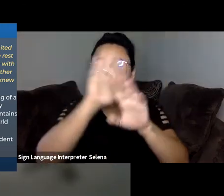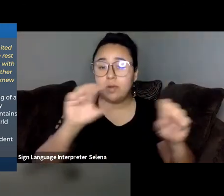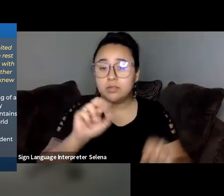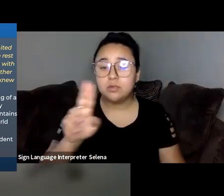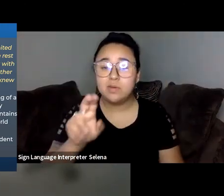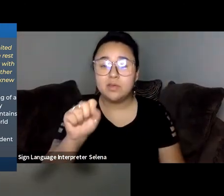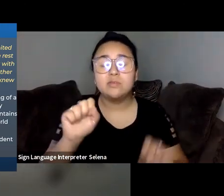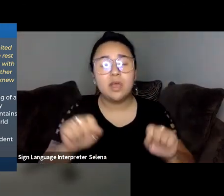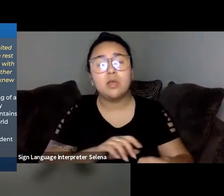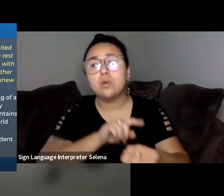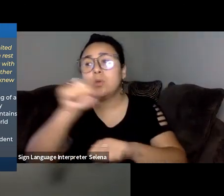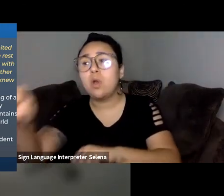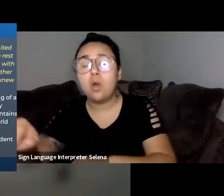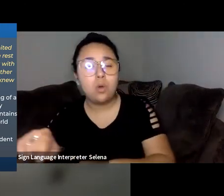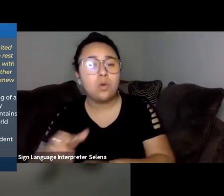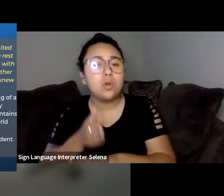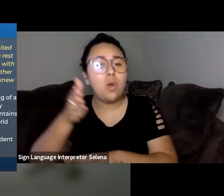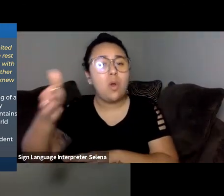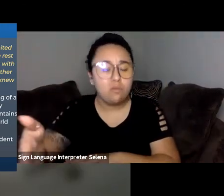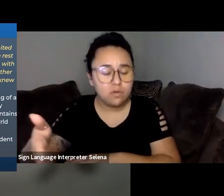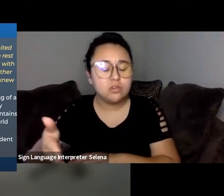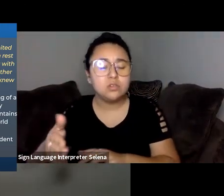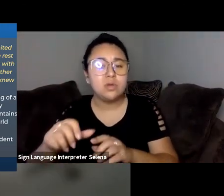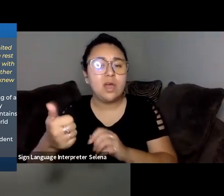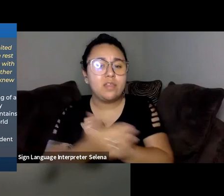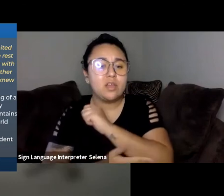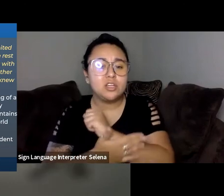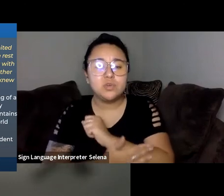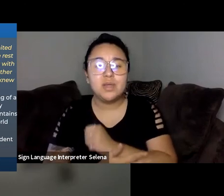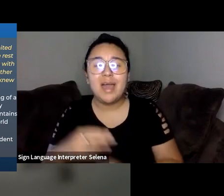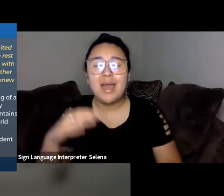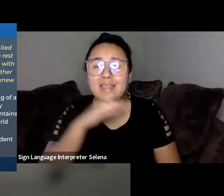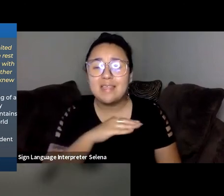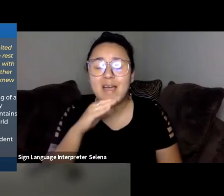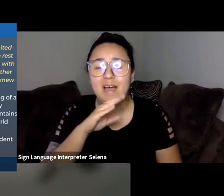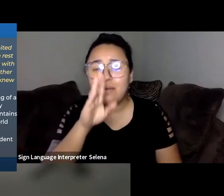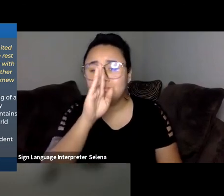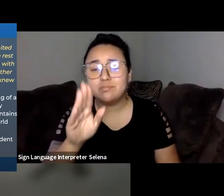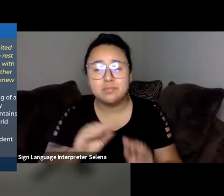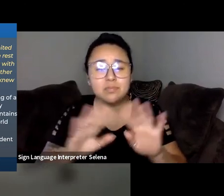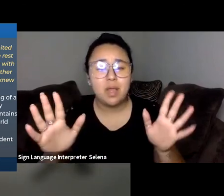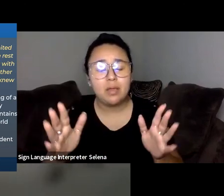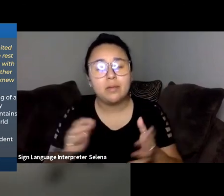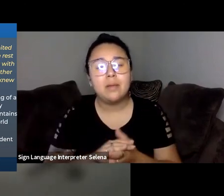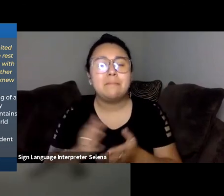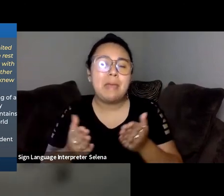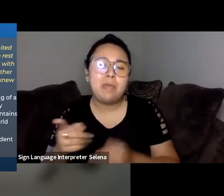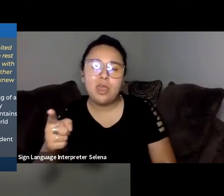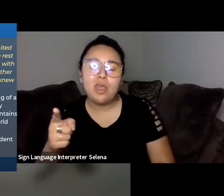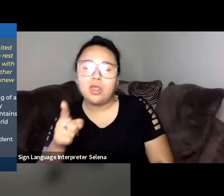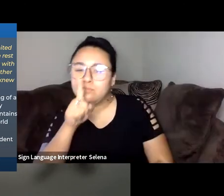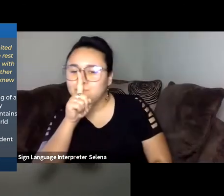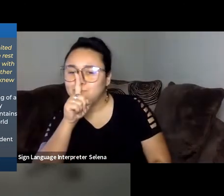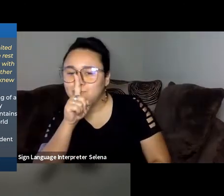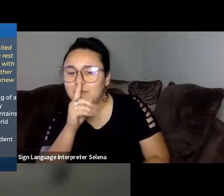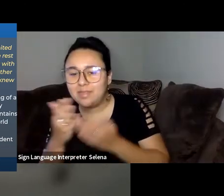to another country and lie so blatantly, maybe by omission, but lie about what the United States does and